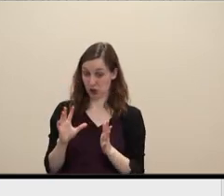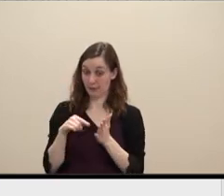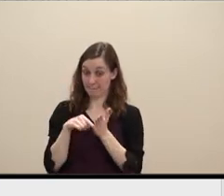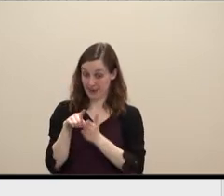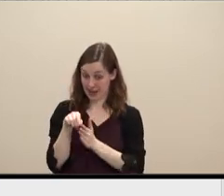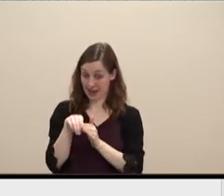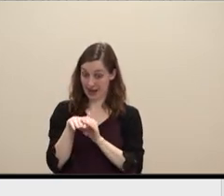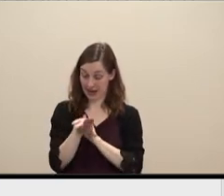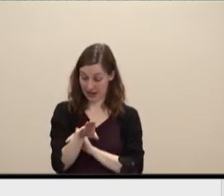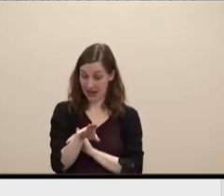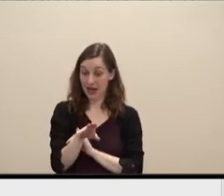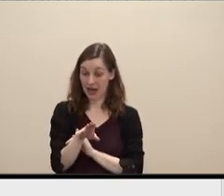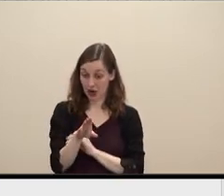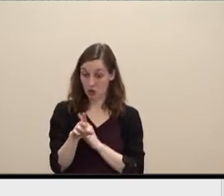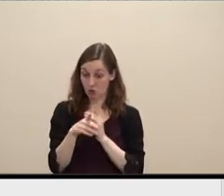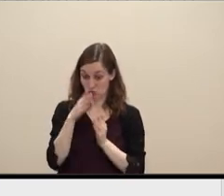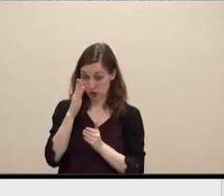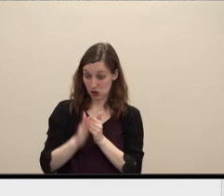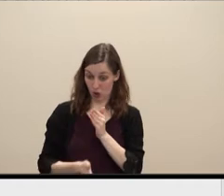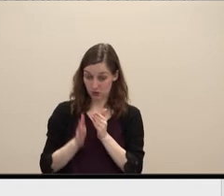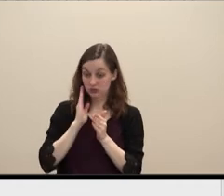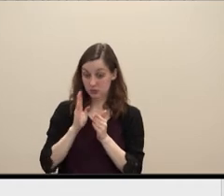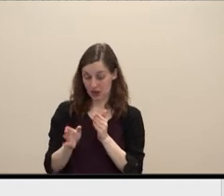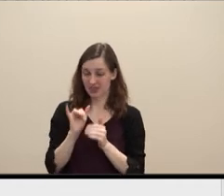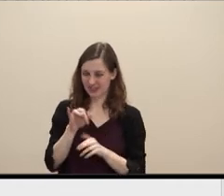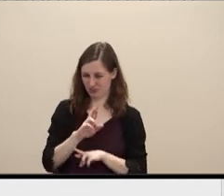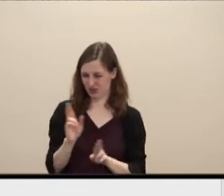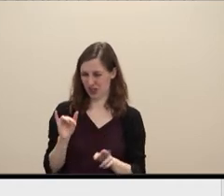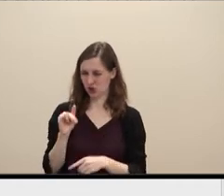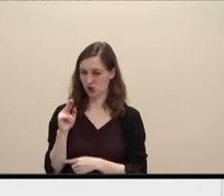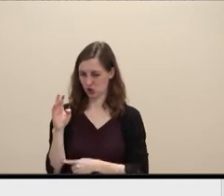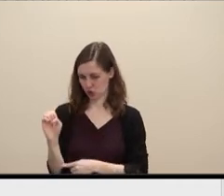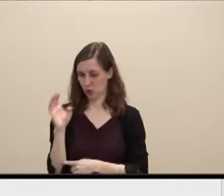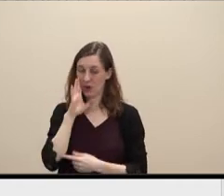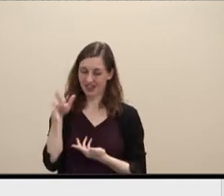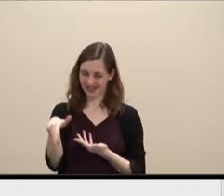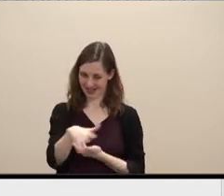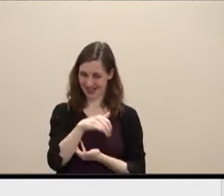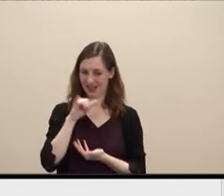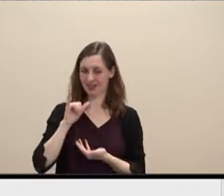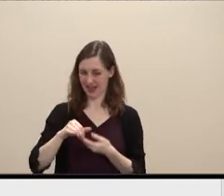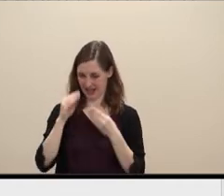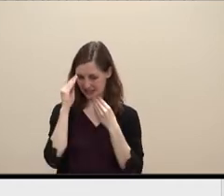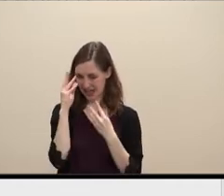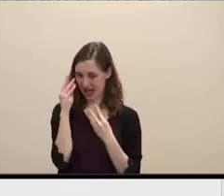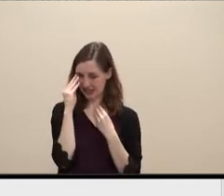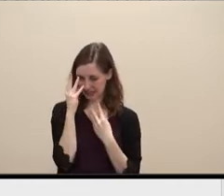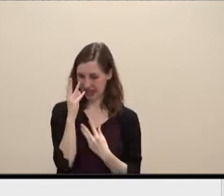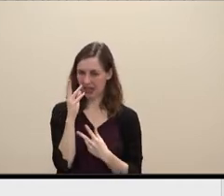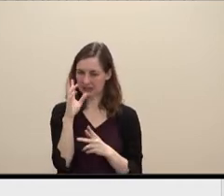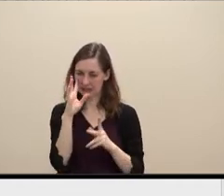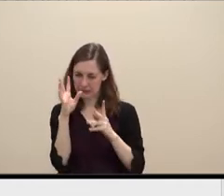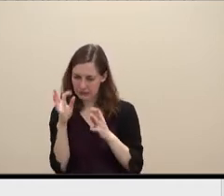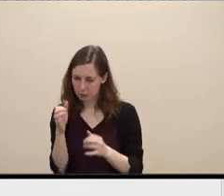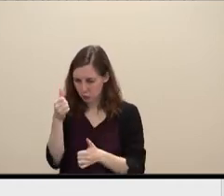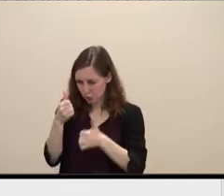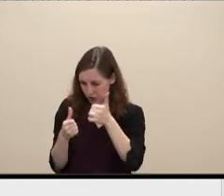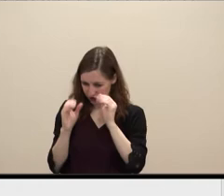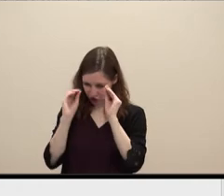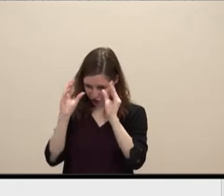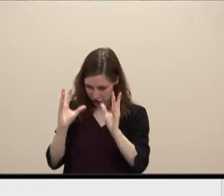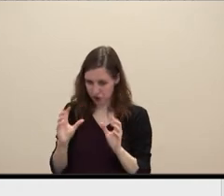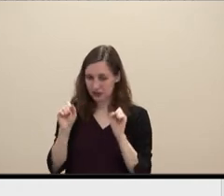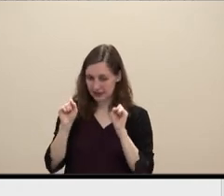ready in June. And we're going to be collecting that data so that we can determine which teachers will be